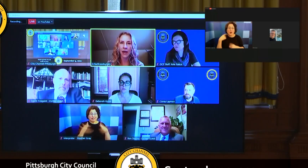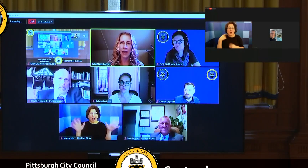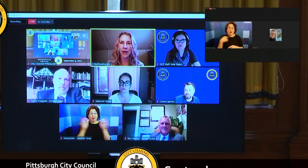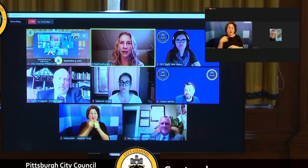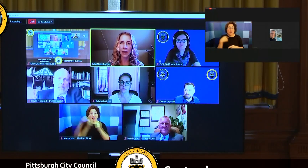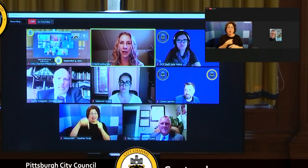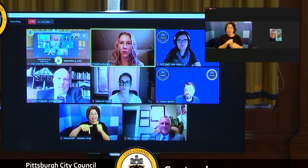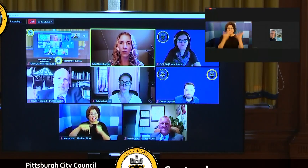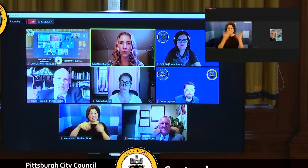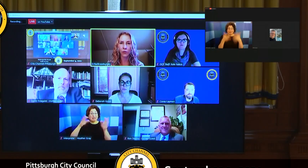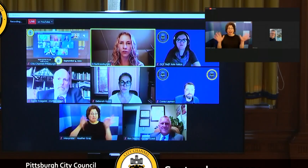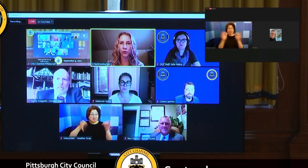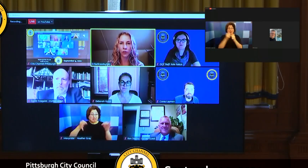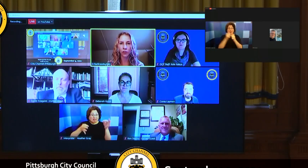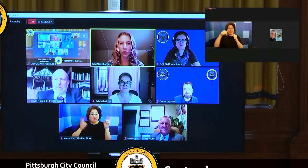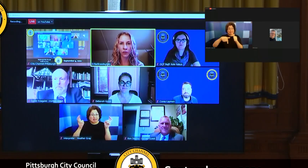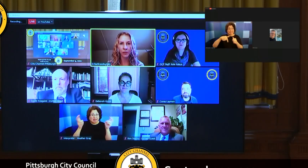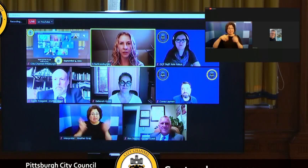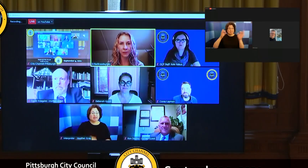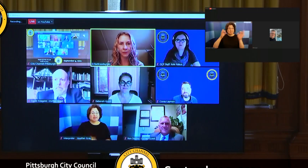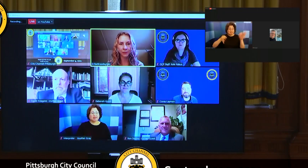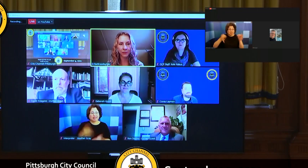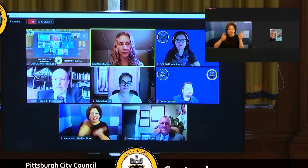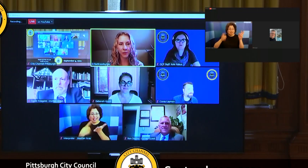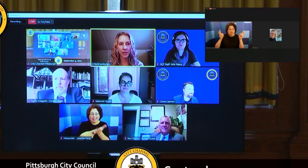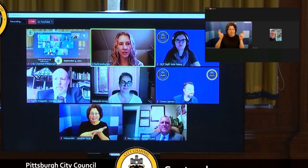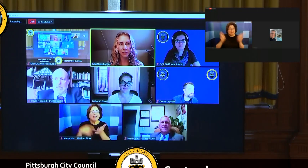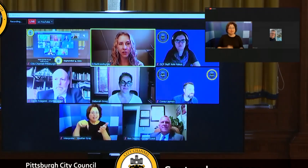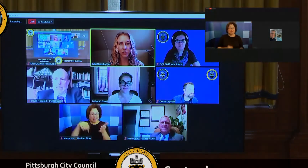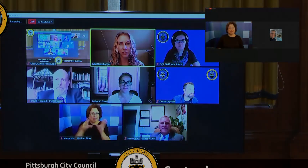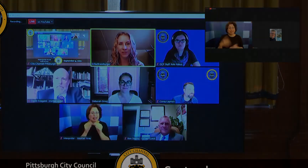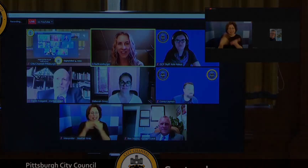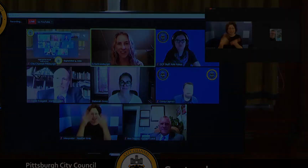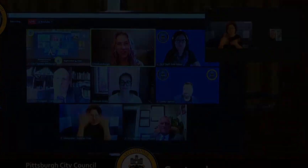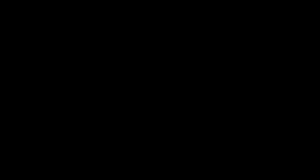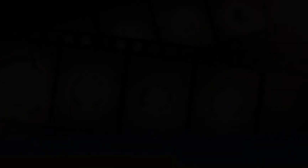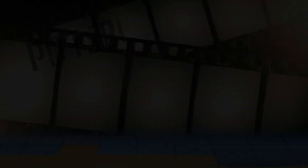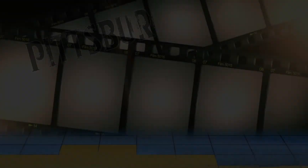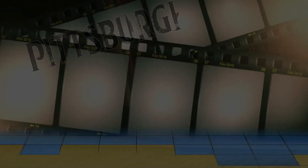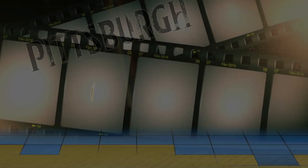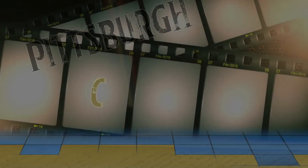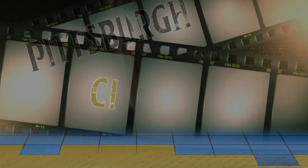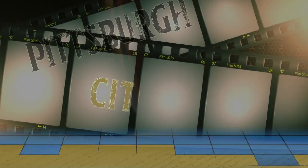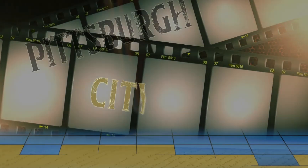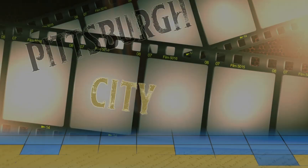and I will move to adjourn this meeting. The meeting is adjourned. Thank you.